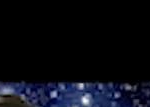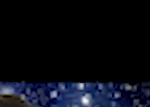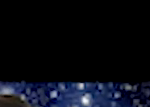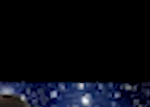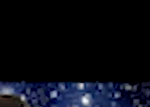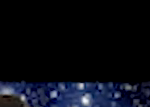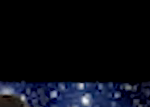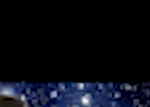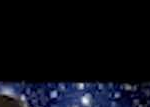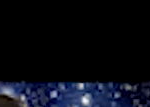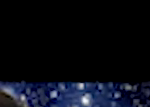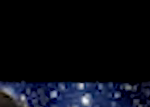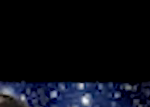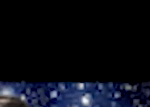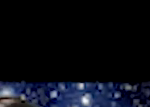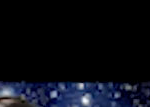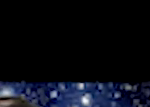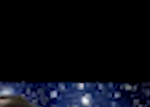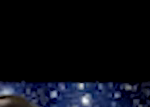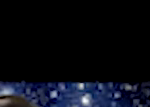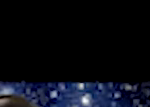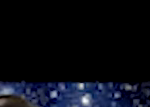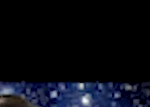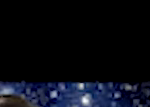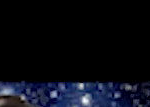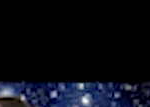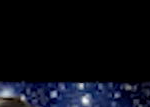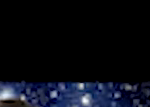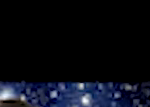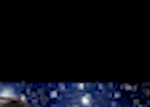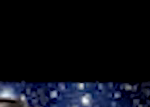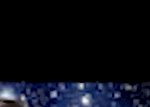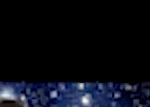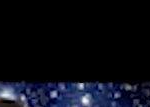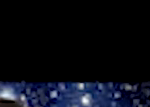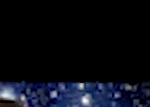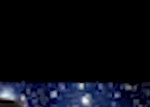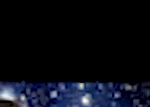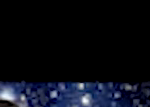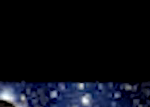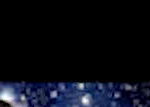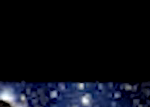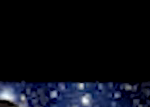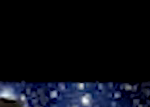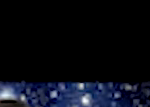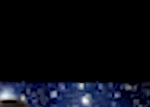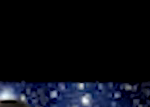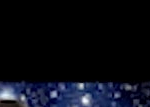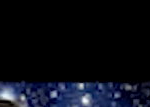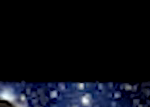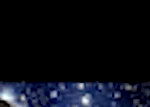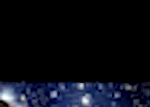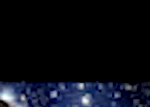to email me here at the email address I just dropped in the chat to connect and to be able to work